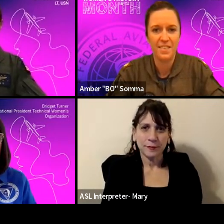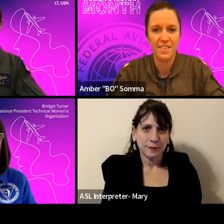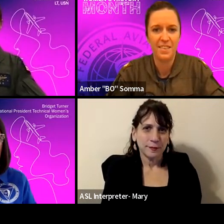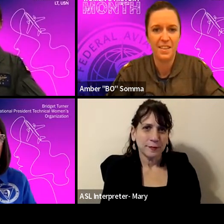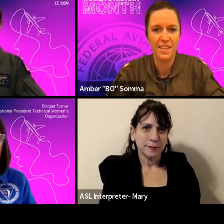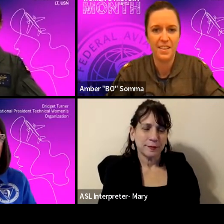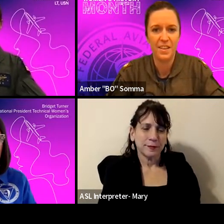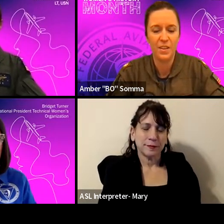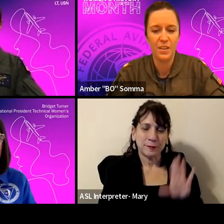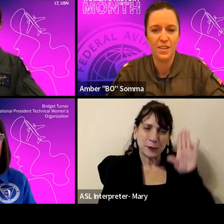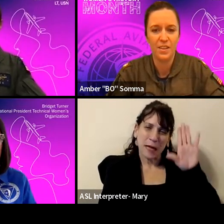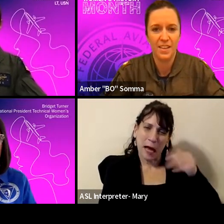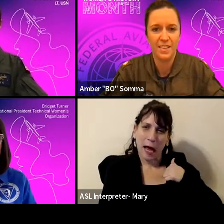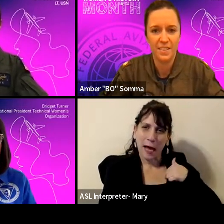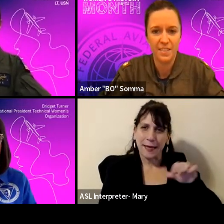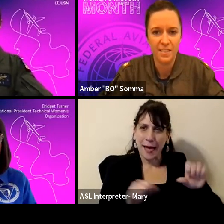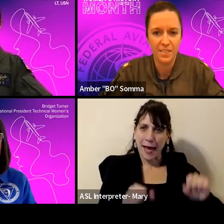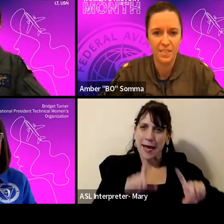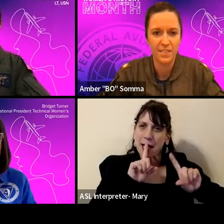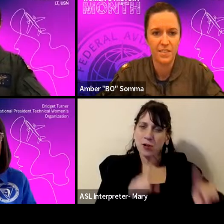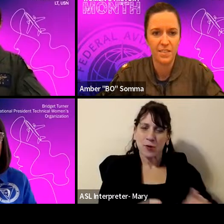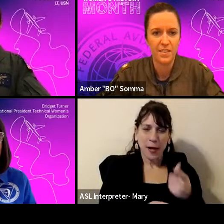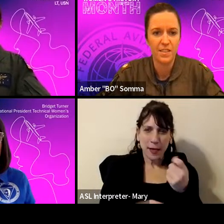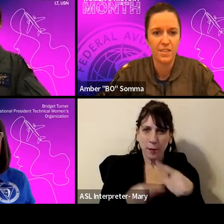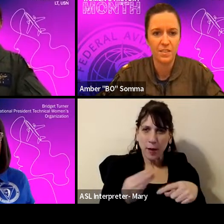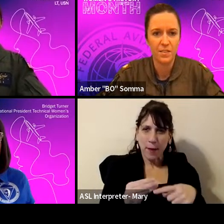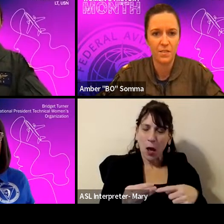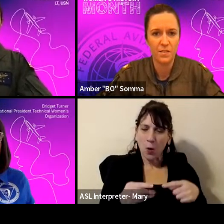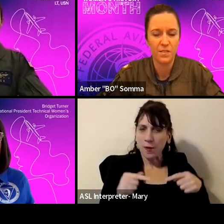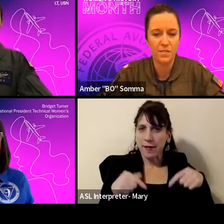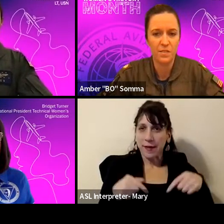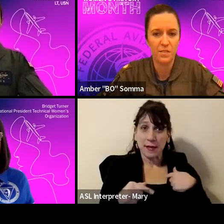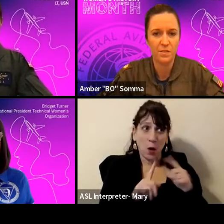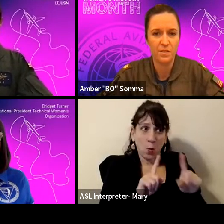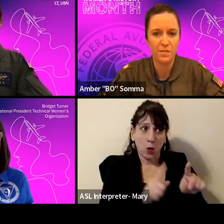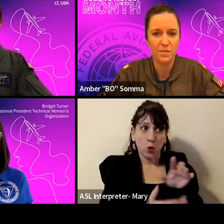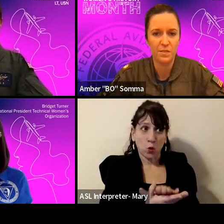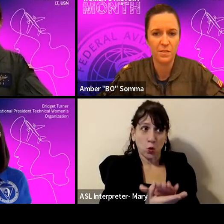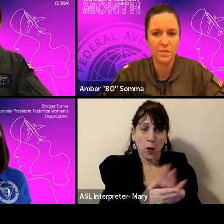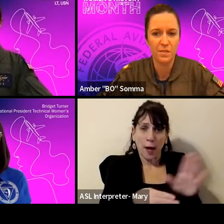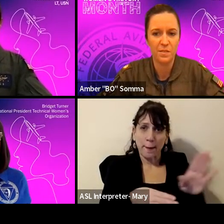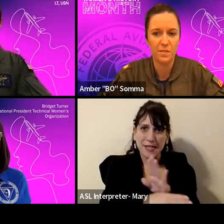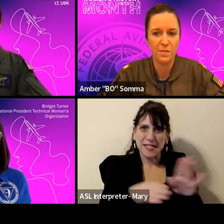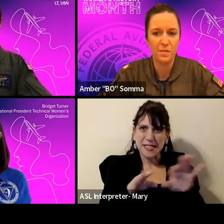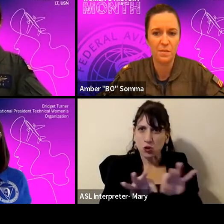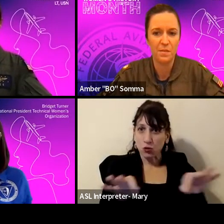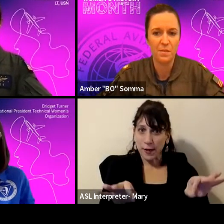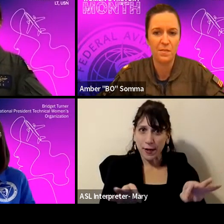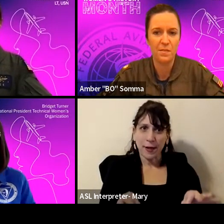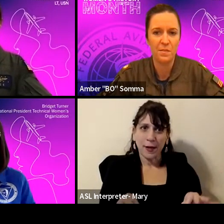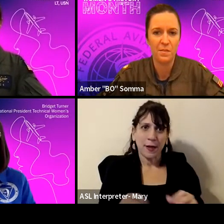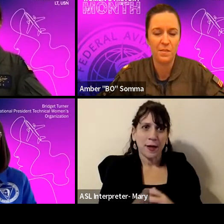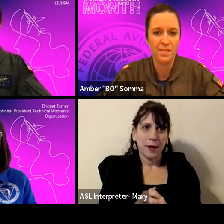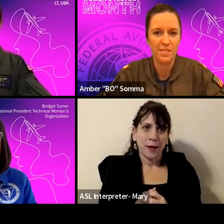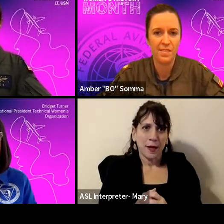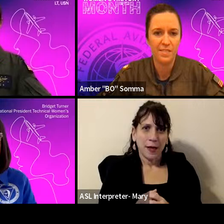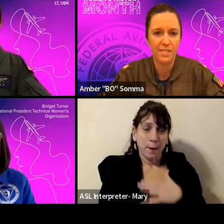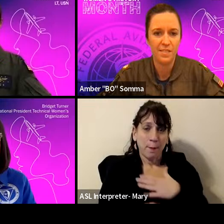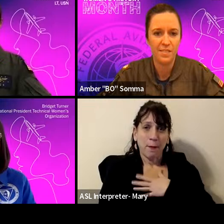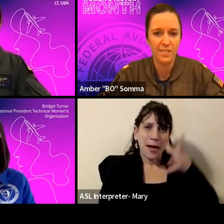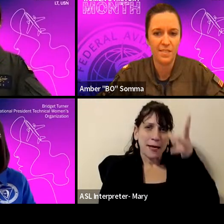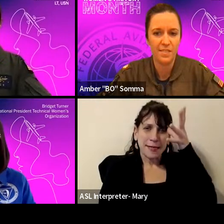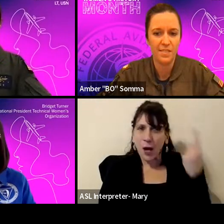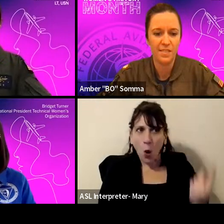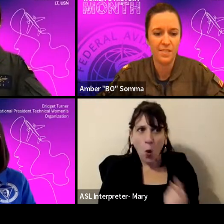I can answer a little bit on this. So I went to school and got a business degree. Even though my dad had